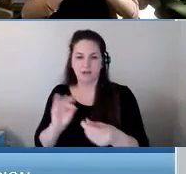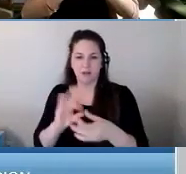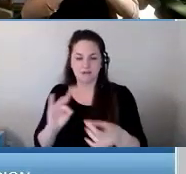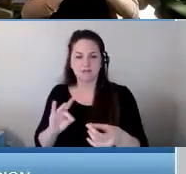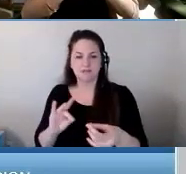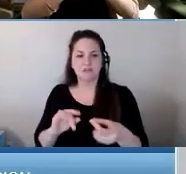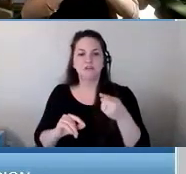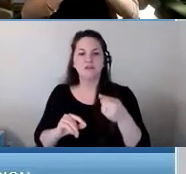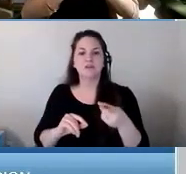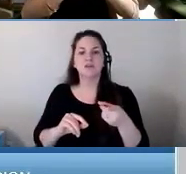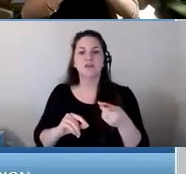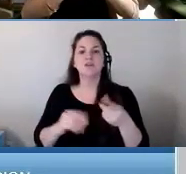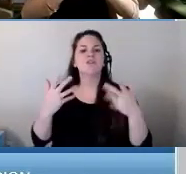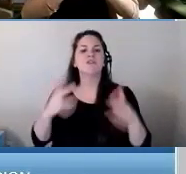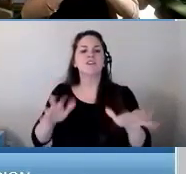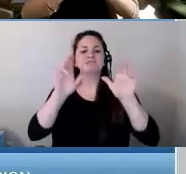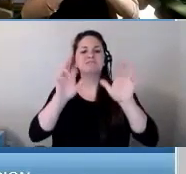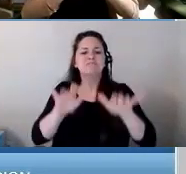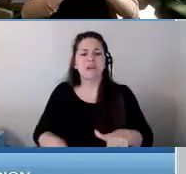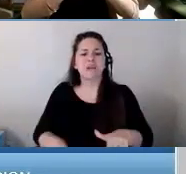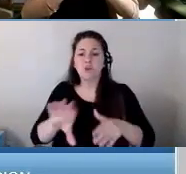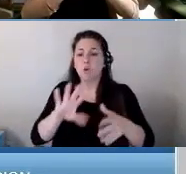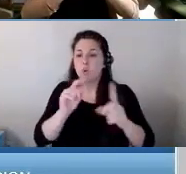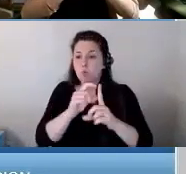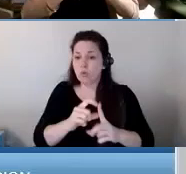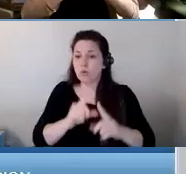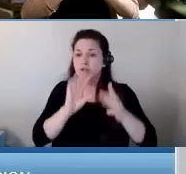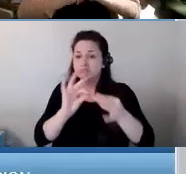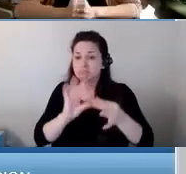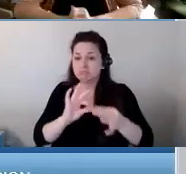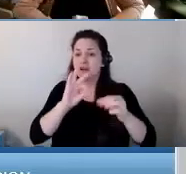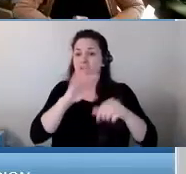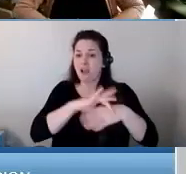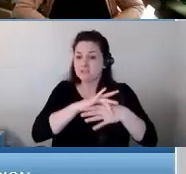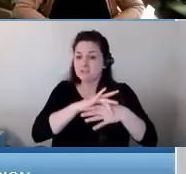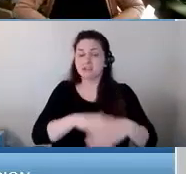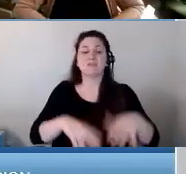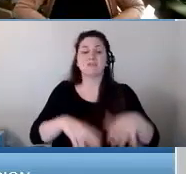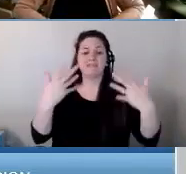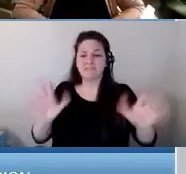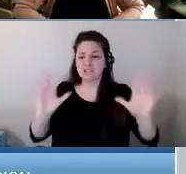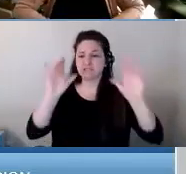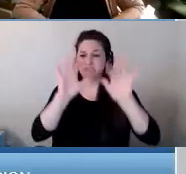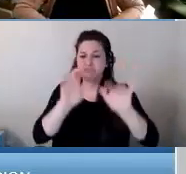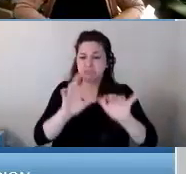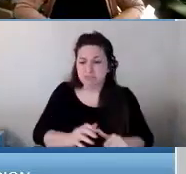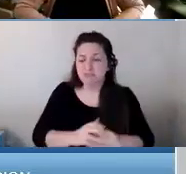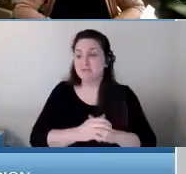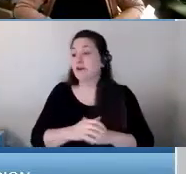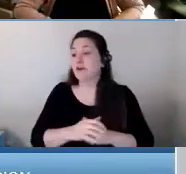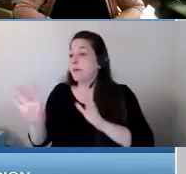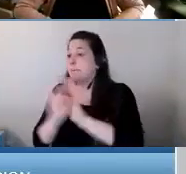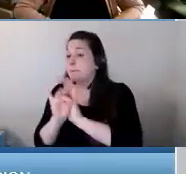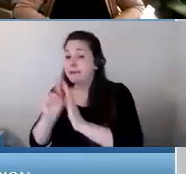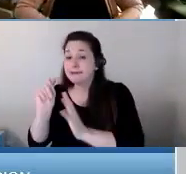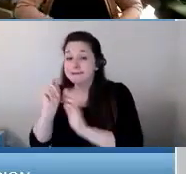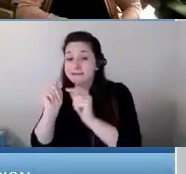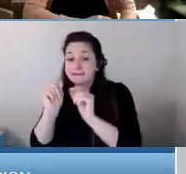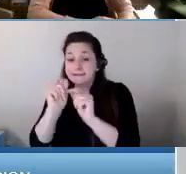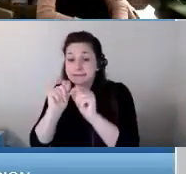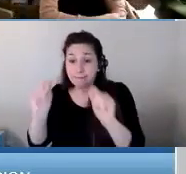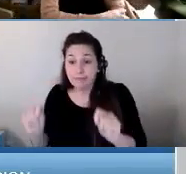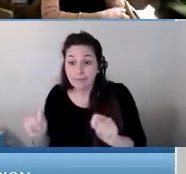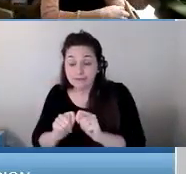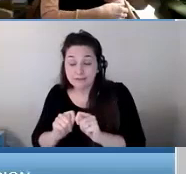you've entered in your content, you've chosen a template. You know, if you want to, it is what you make of it. So choose a